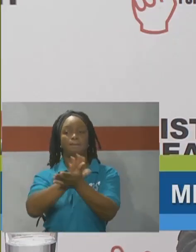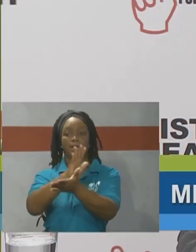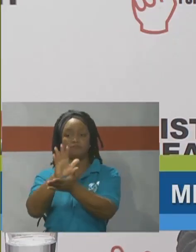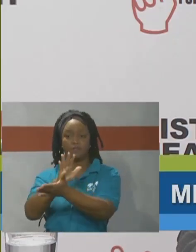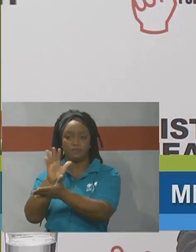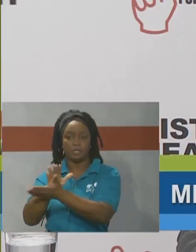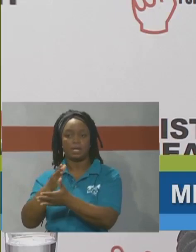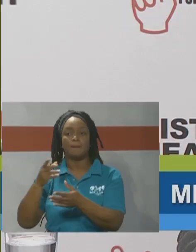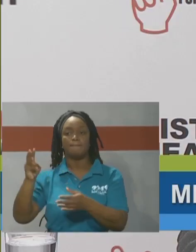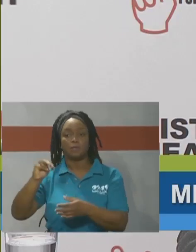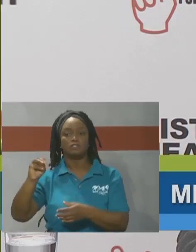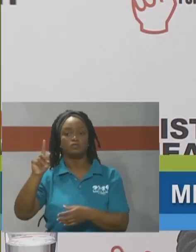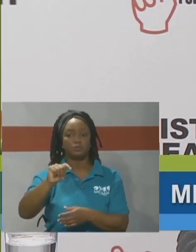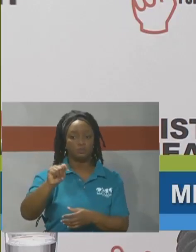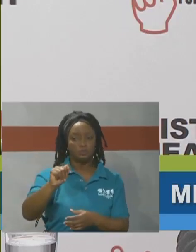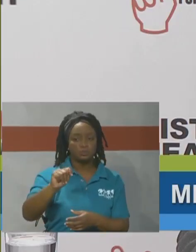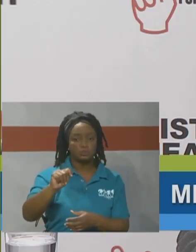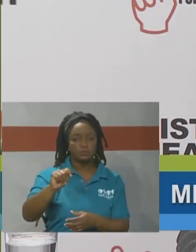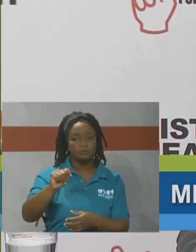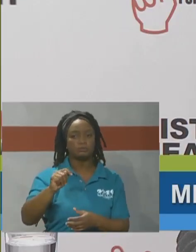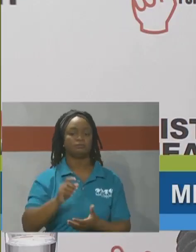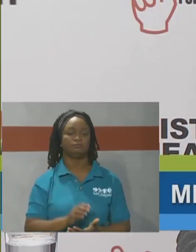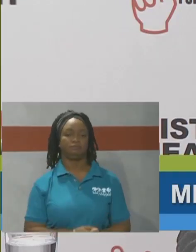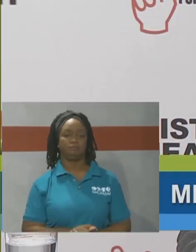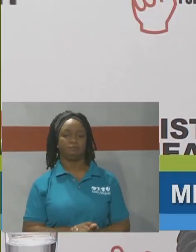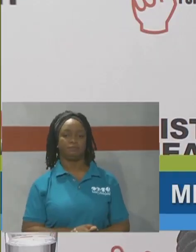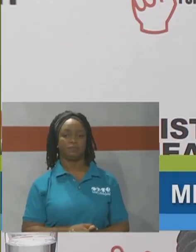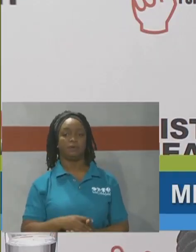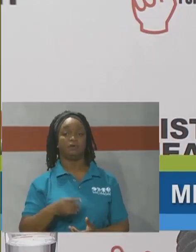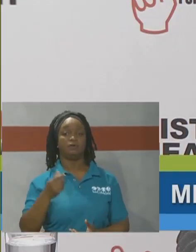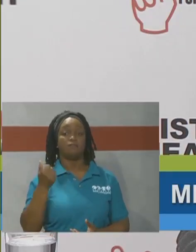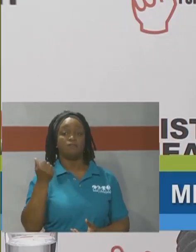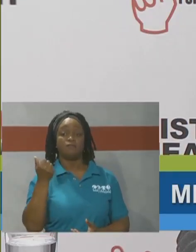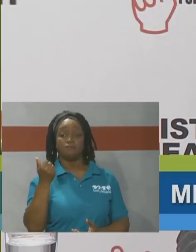and Tuesday, has yielded a grand total of 14.